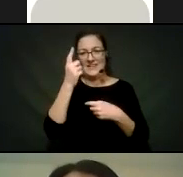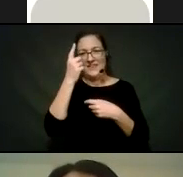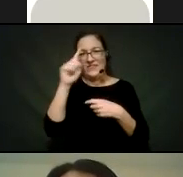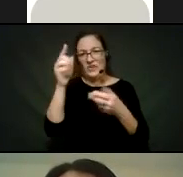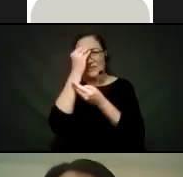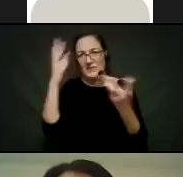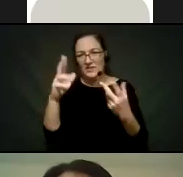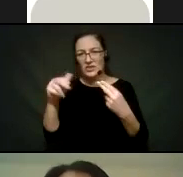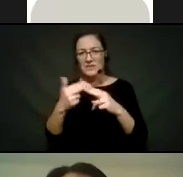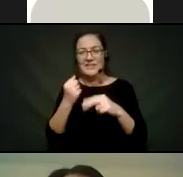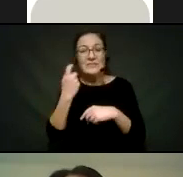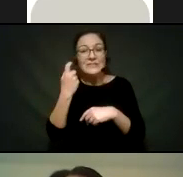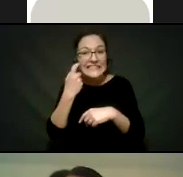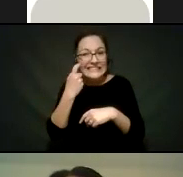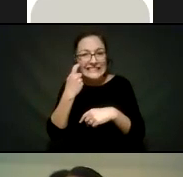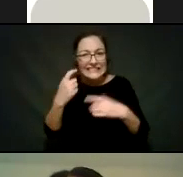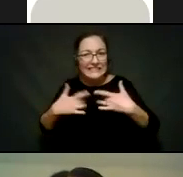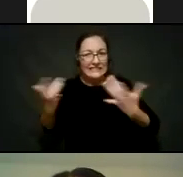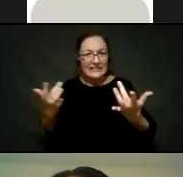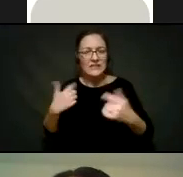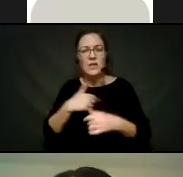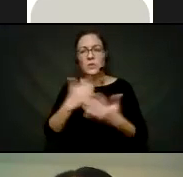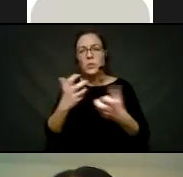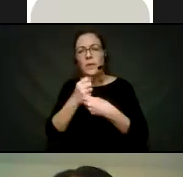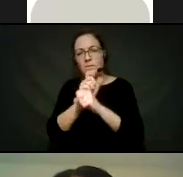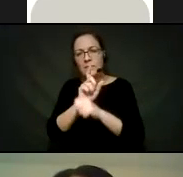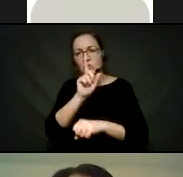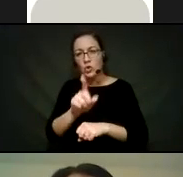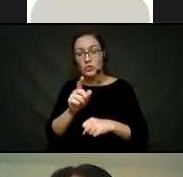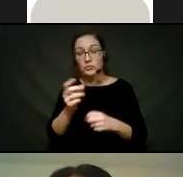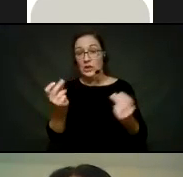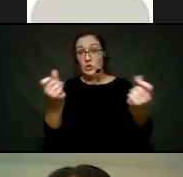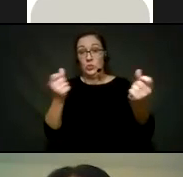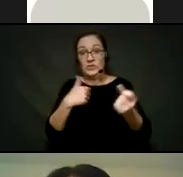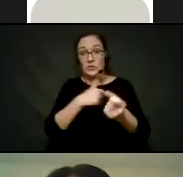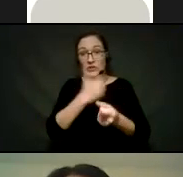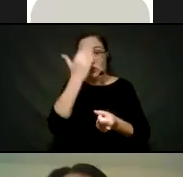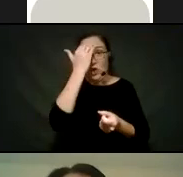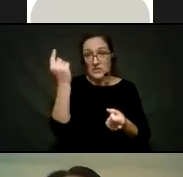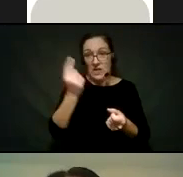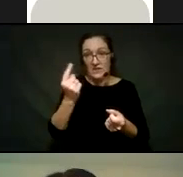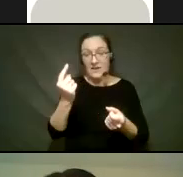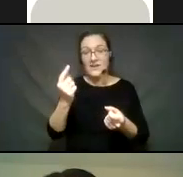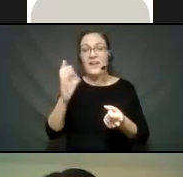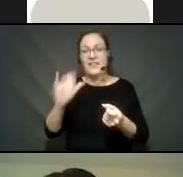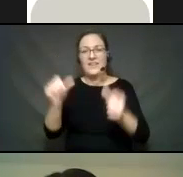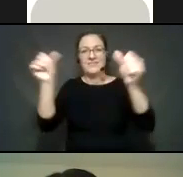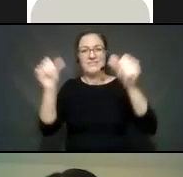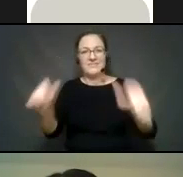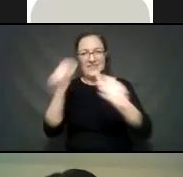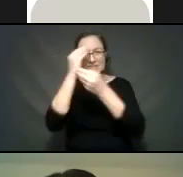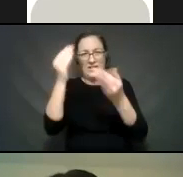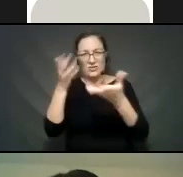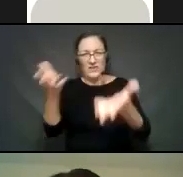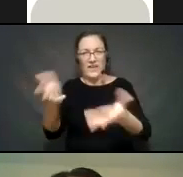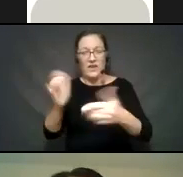the most up-to-date information. We want to make sure that as soon as we're informed, that you're informed, and that vaccine,